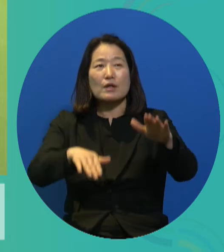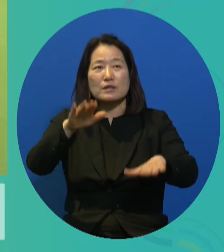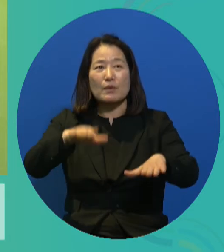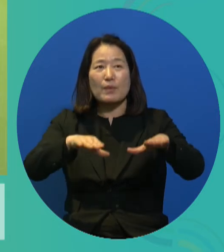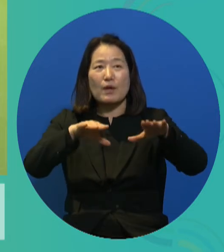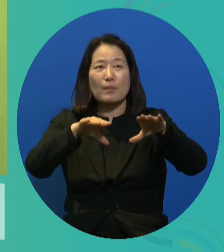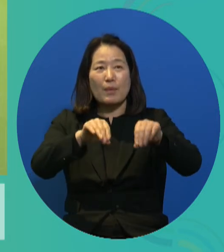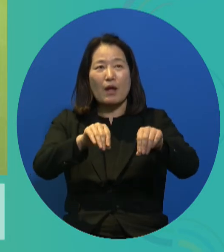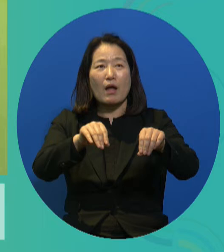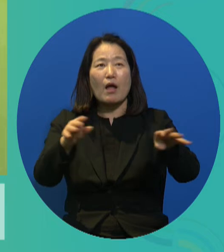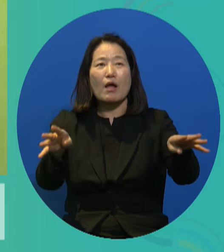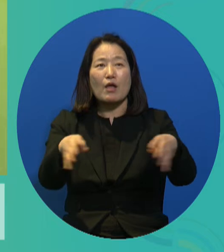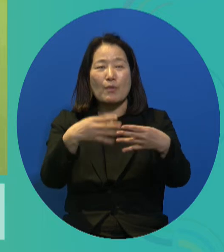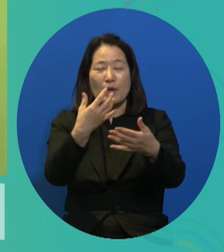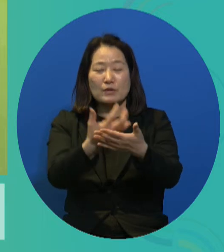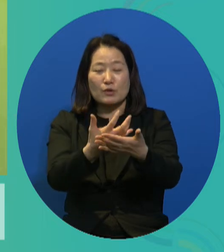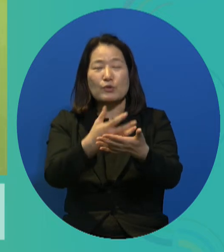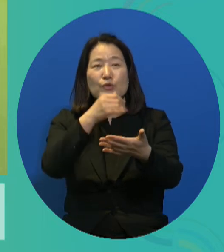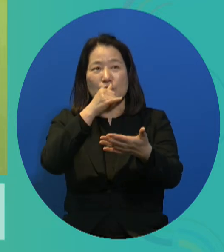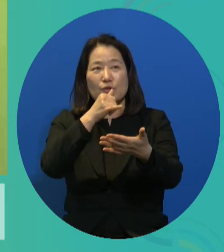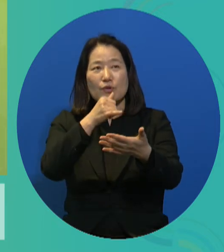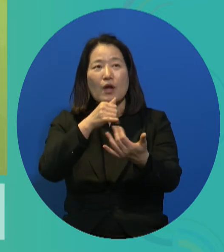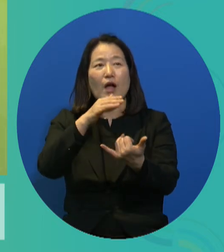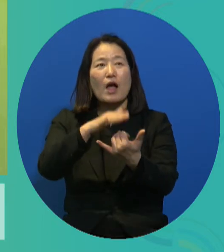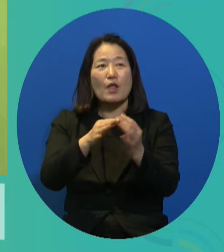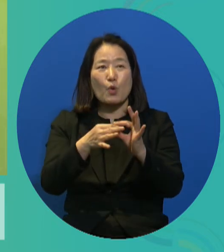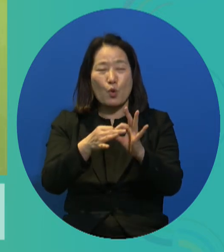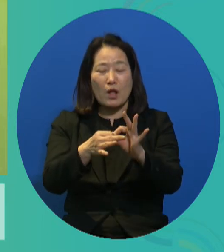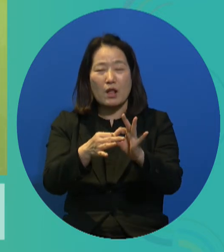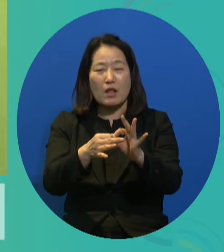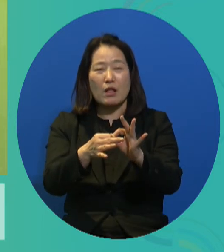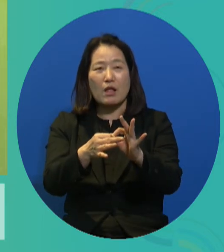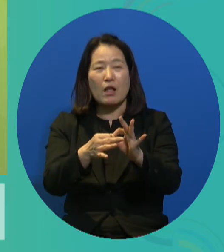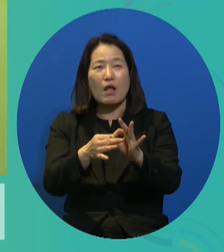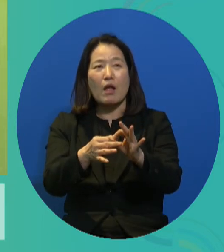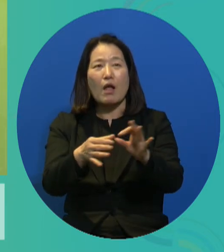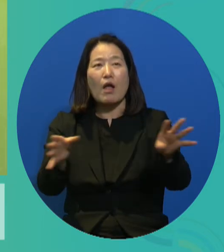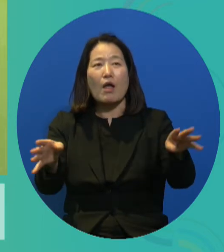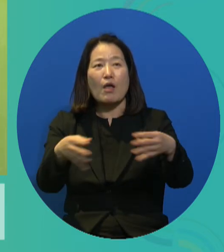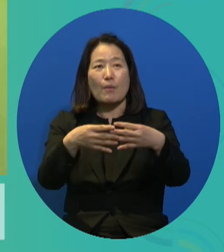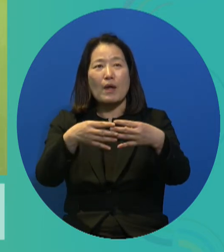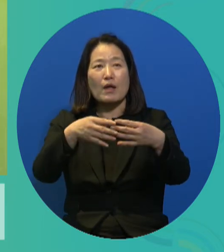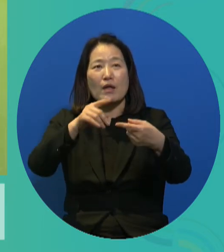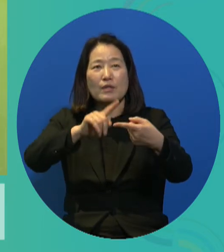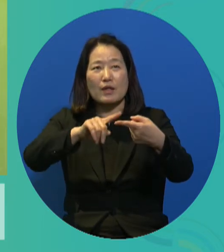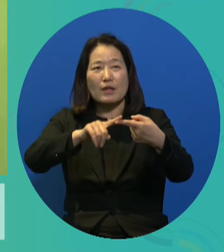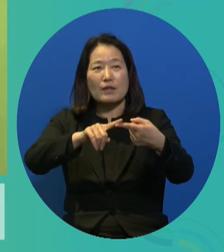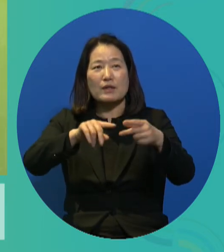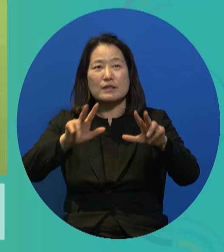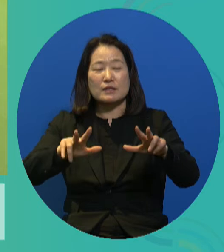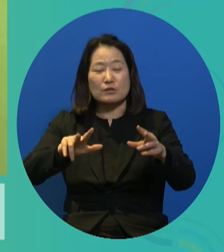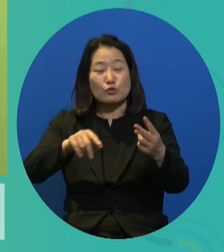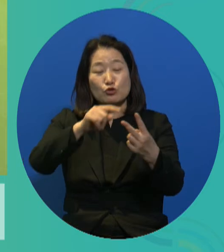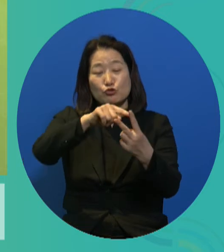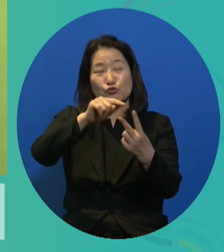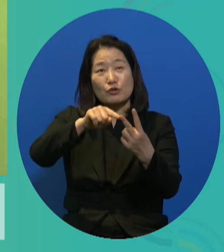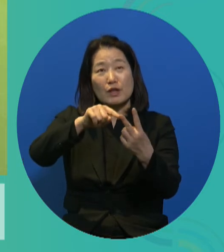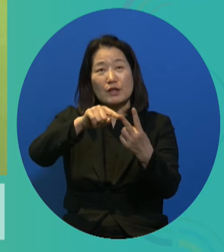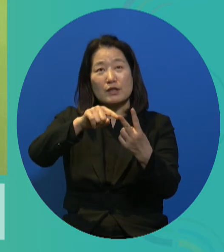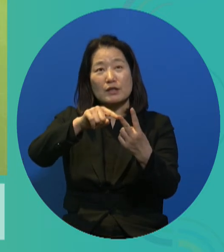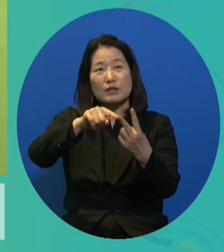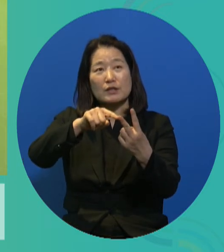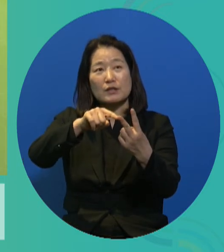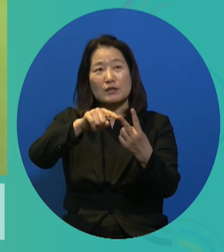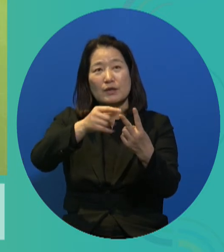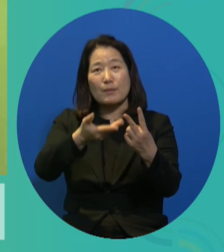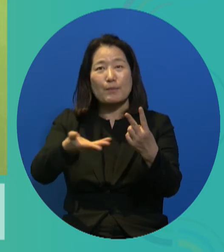civic rights and political rights in 1990 and CEDAW in 2007 and the